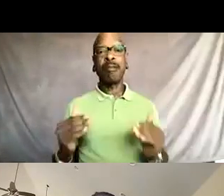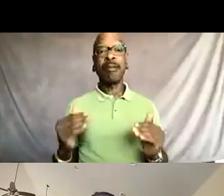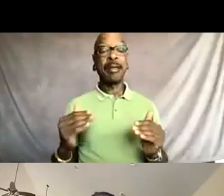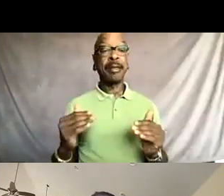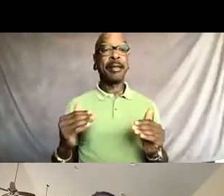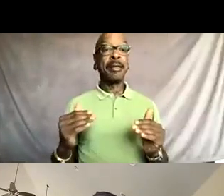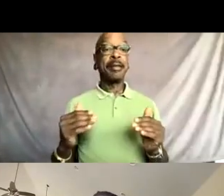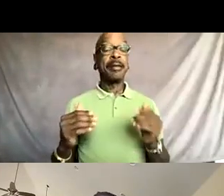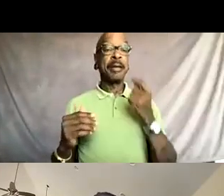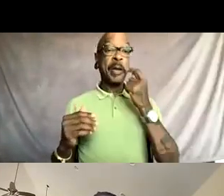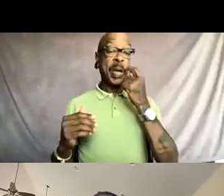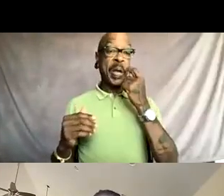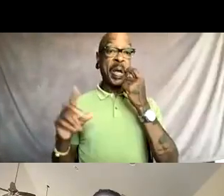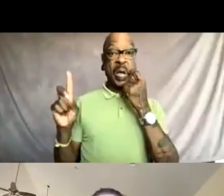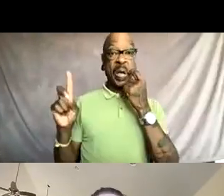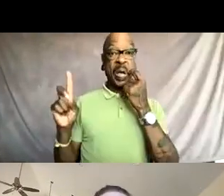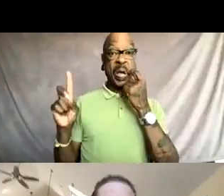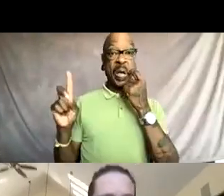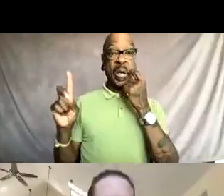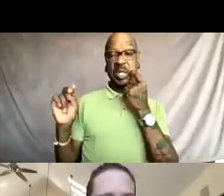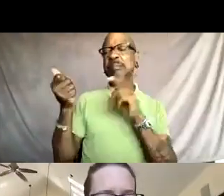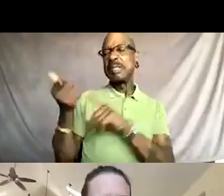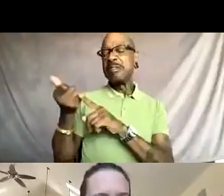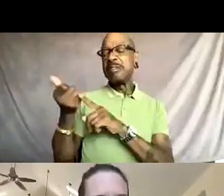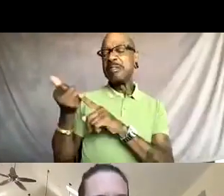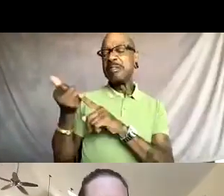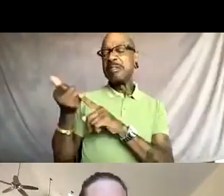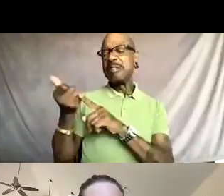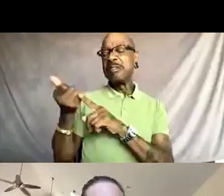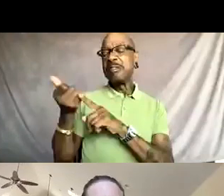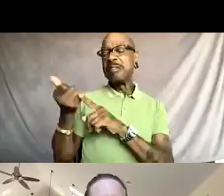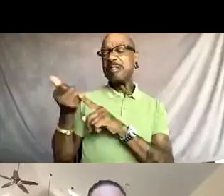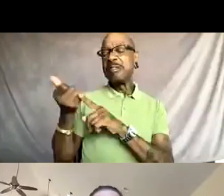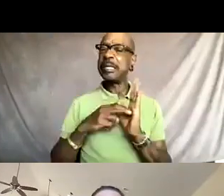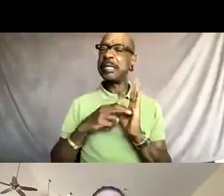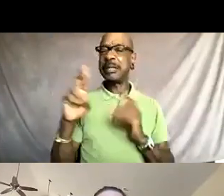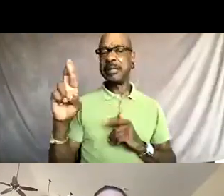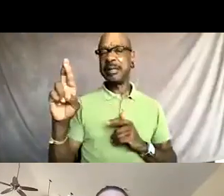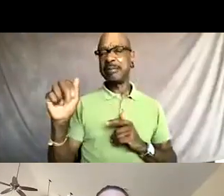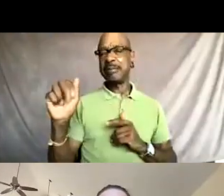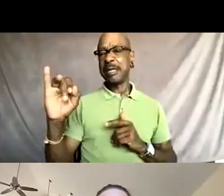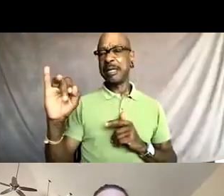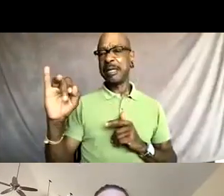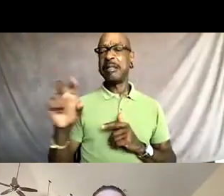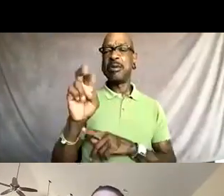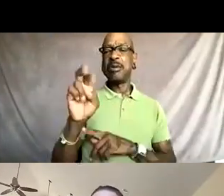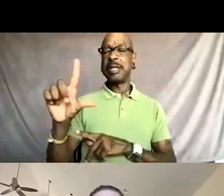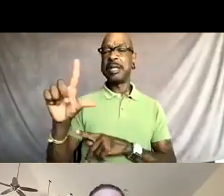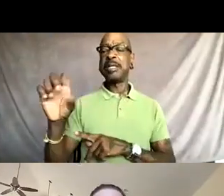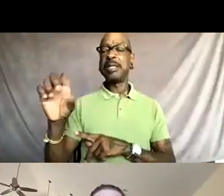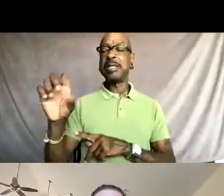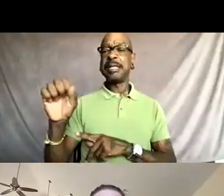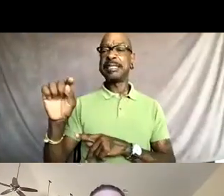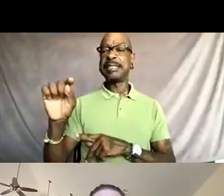Dorian's going to talk about what is radical real estate, since that's the framing of today. And then we have a lot